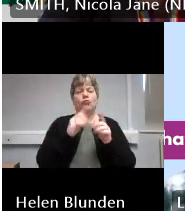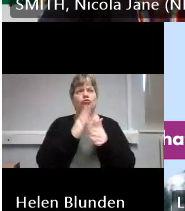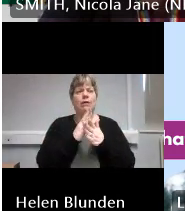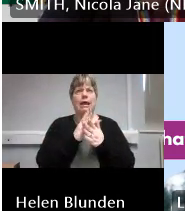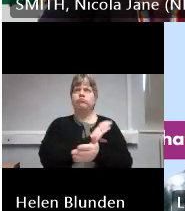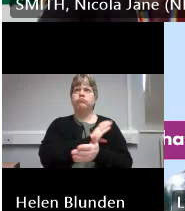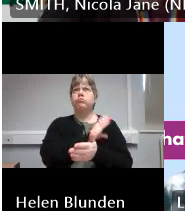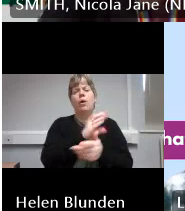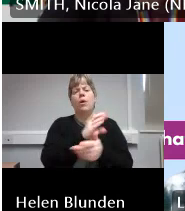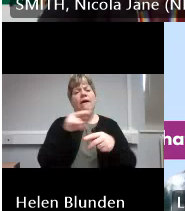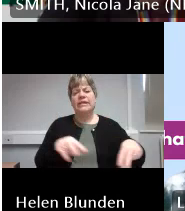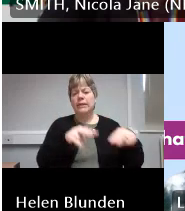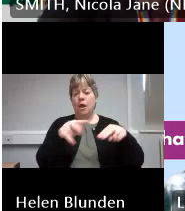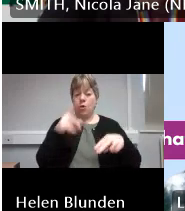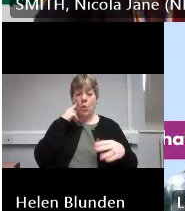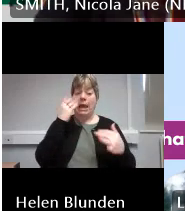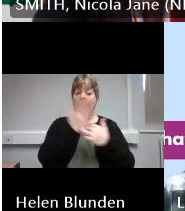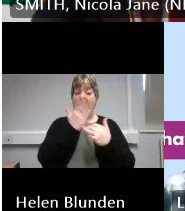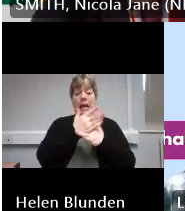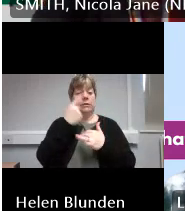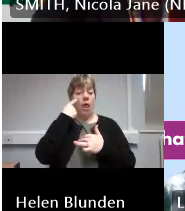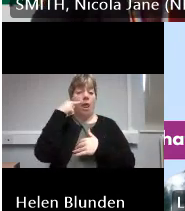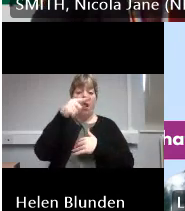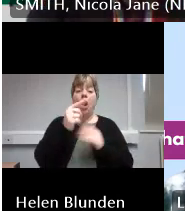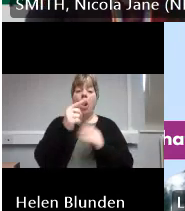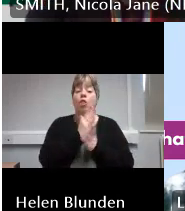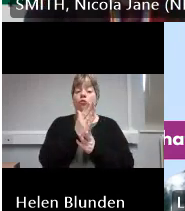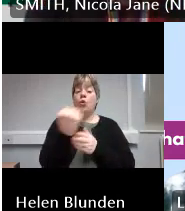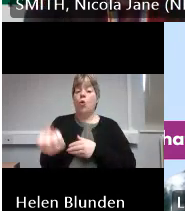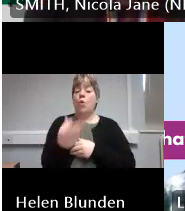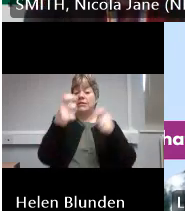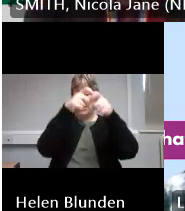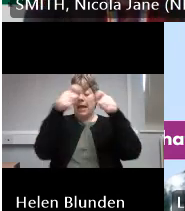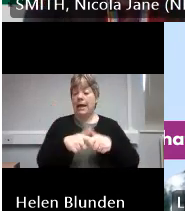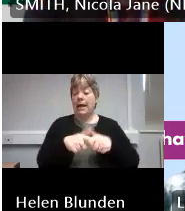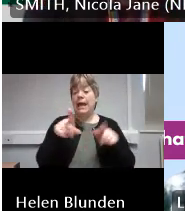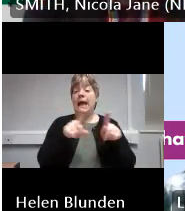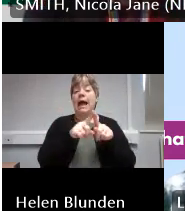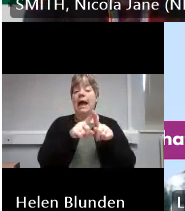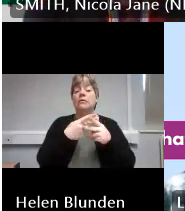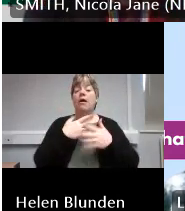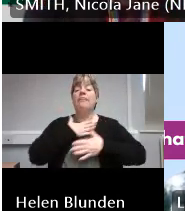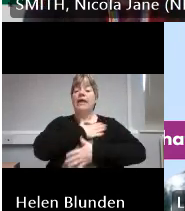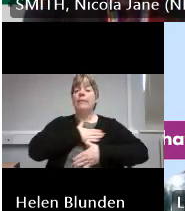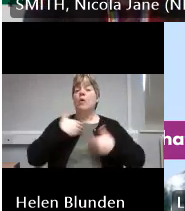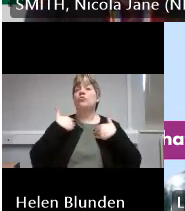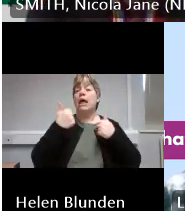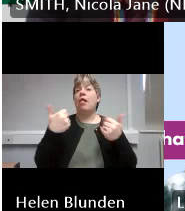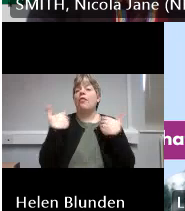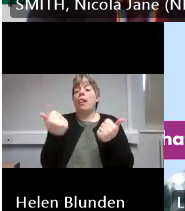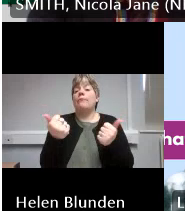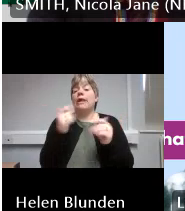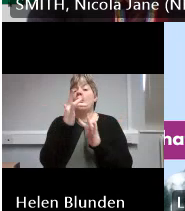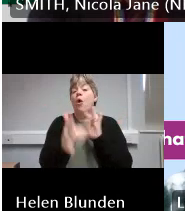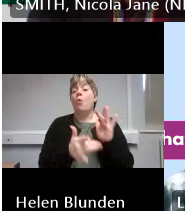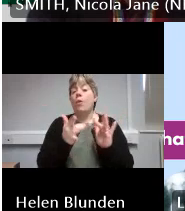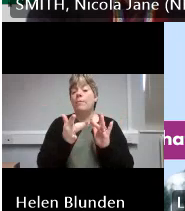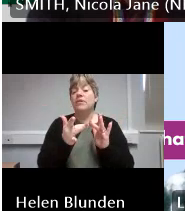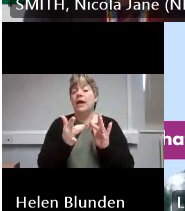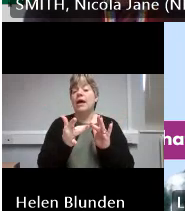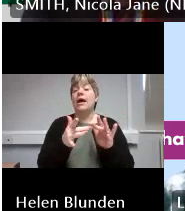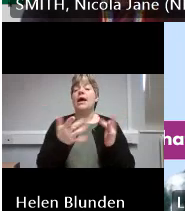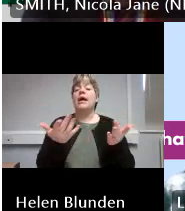video. So you'll be able to access these through the slide set and on the Emotional Health and Wellbeing website. And we ask that you're able